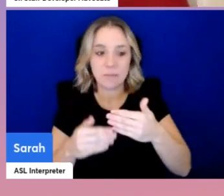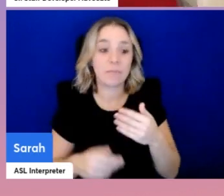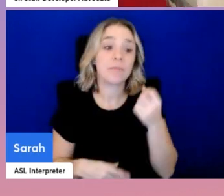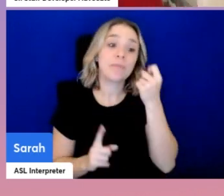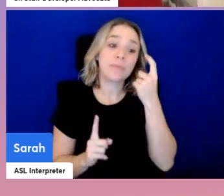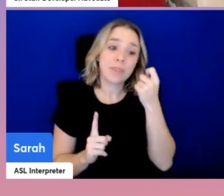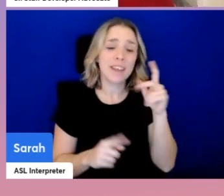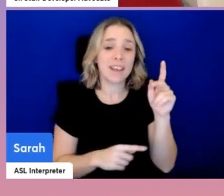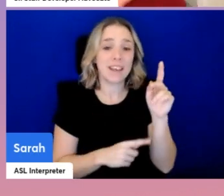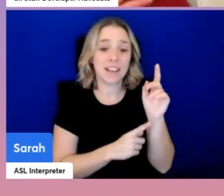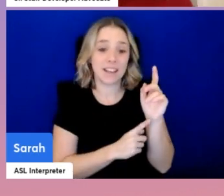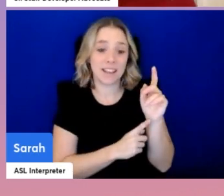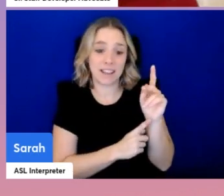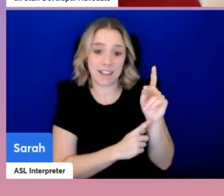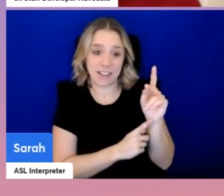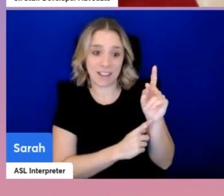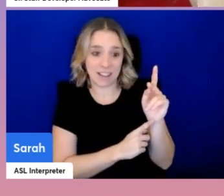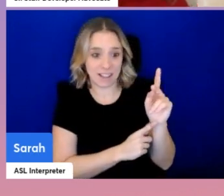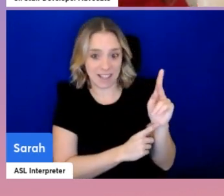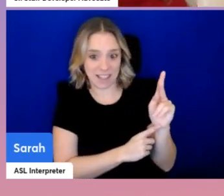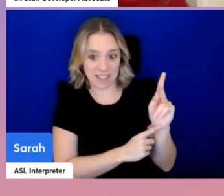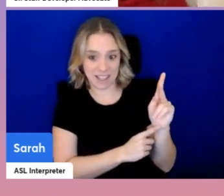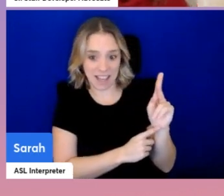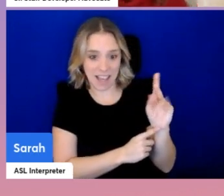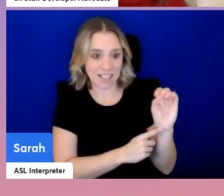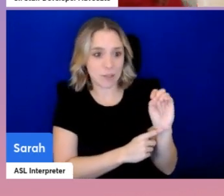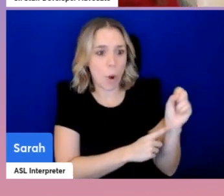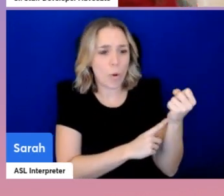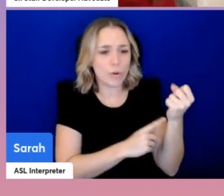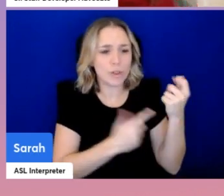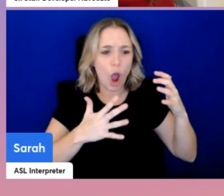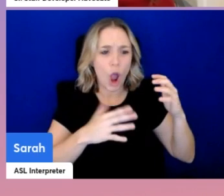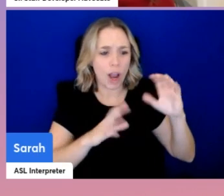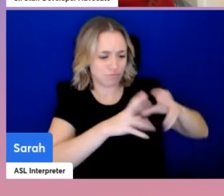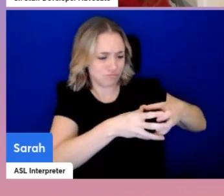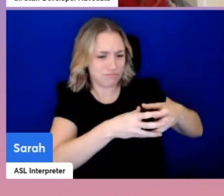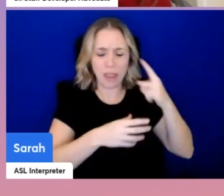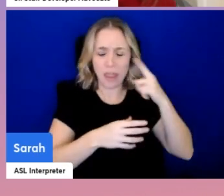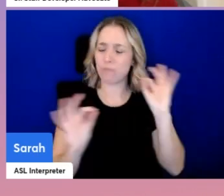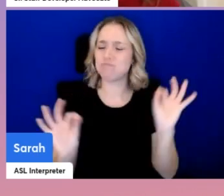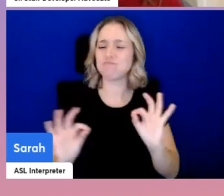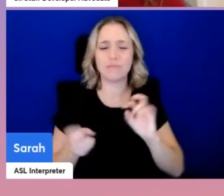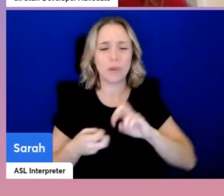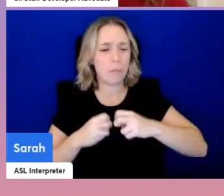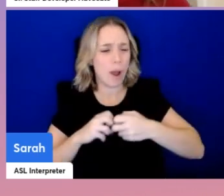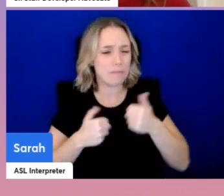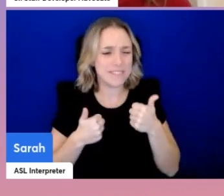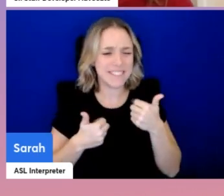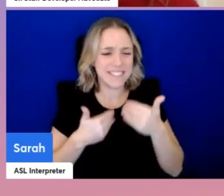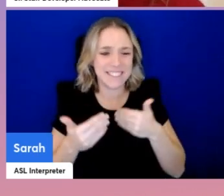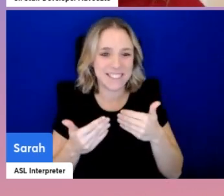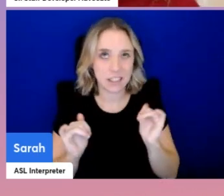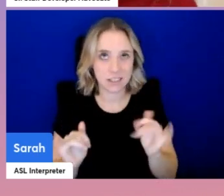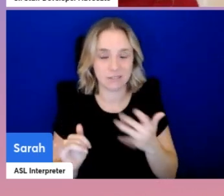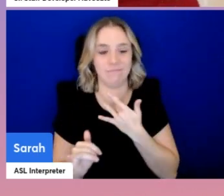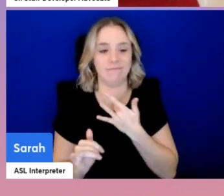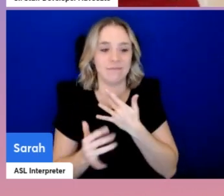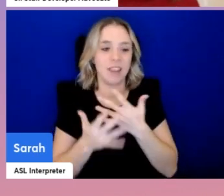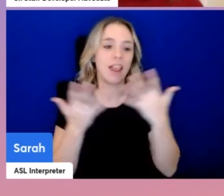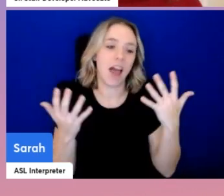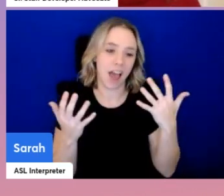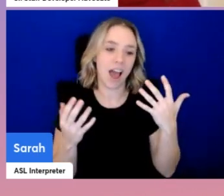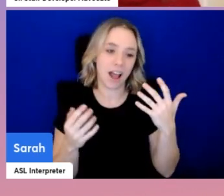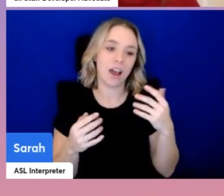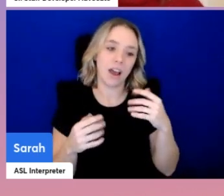K0's was already containerized. I thought this thing was in the bag, no problem. But, there was definitely a lot of time spent pouring through